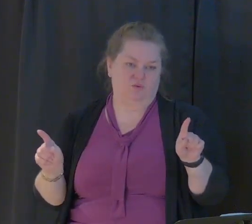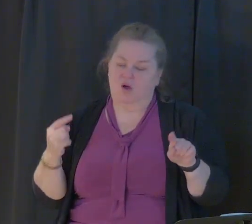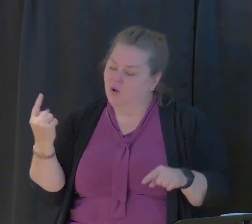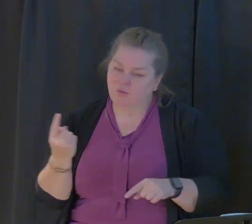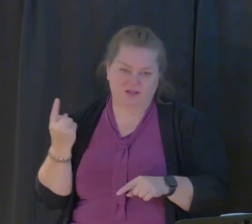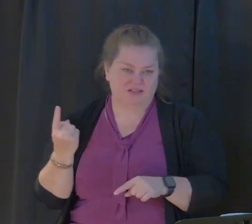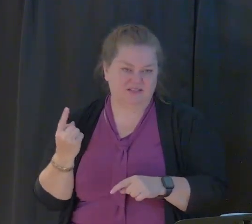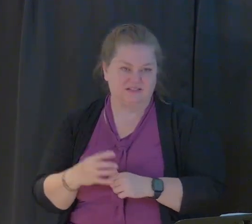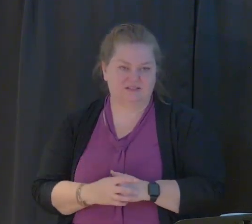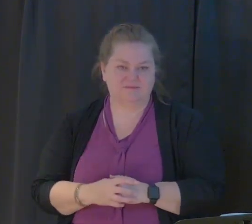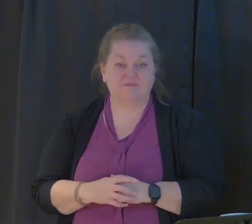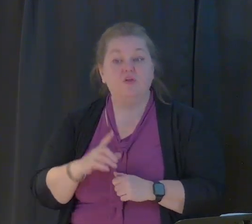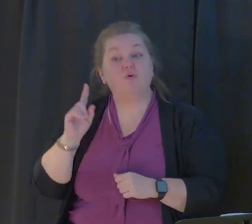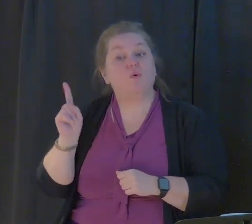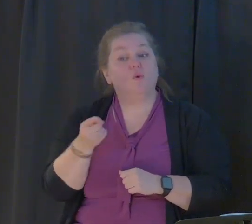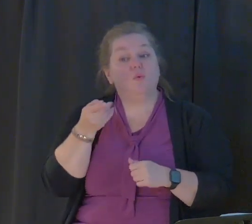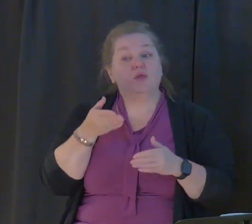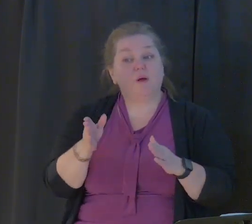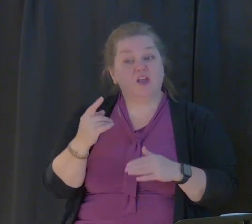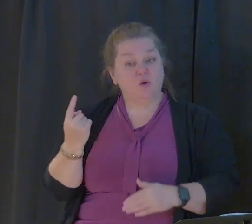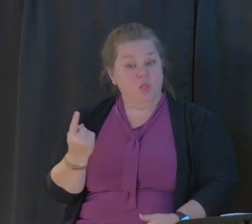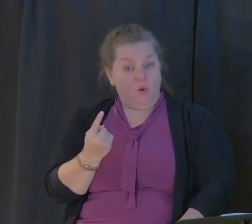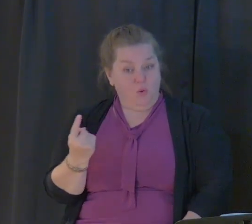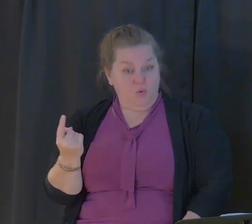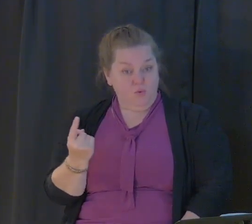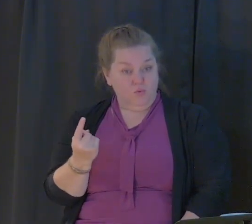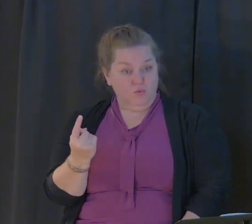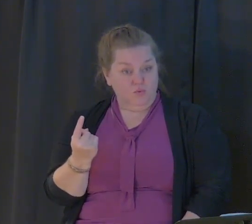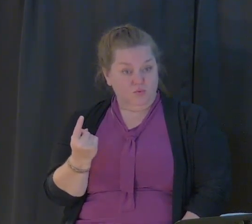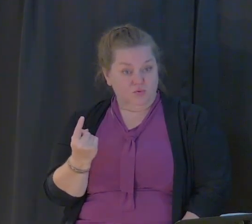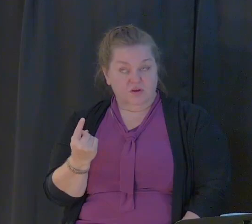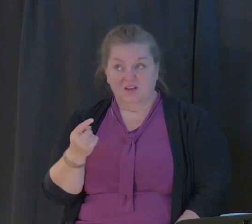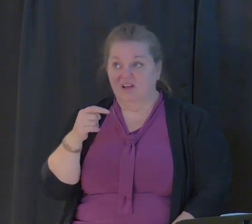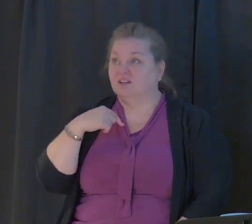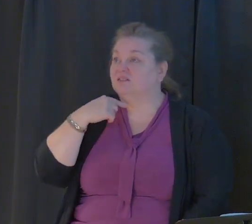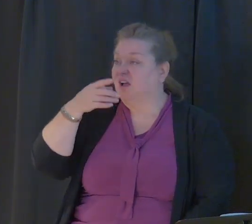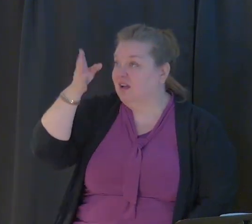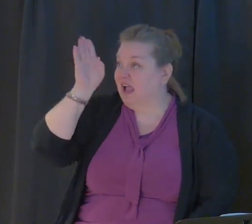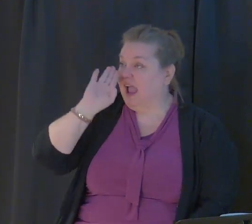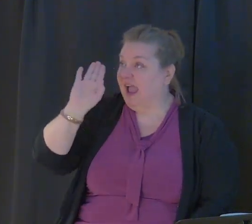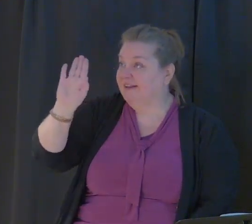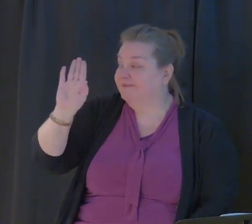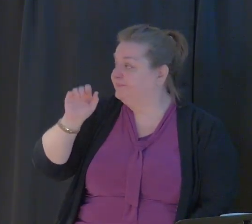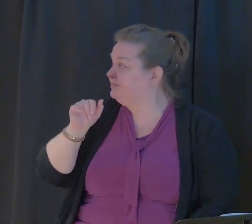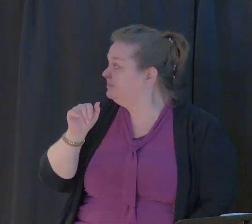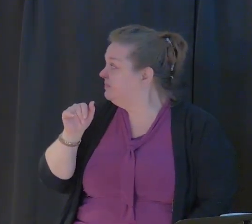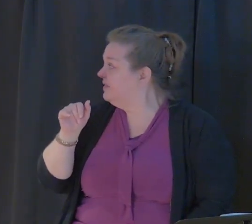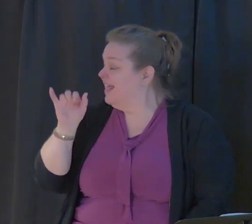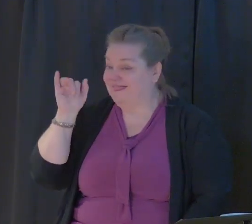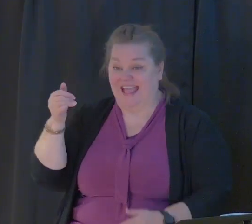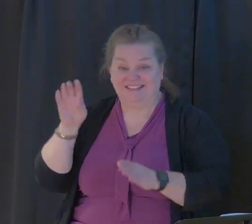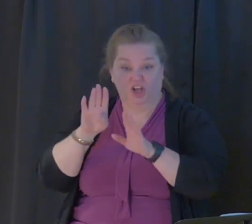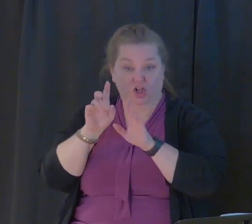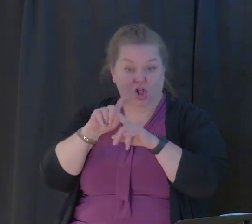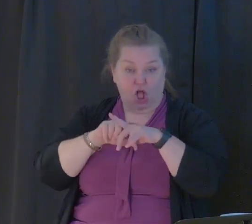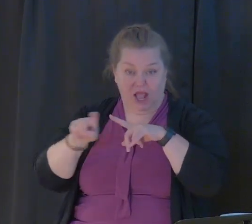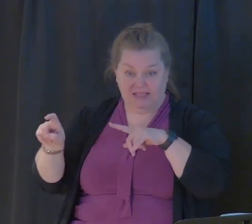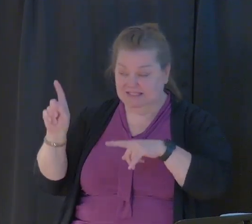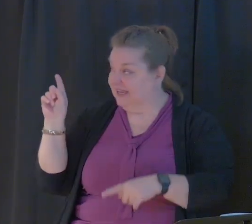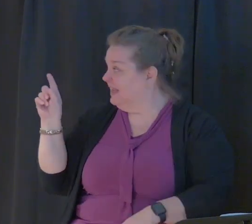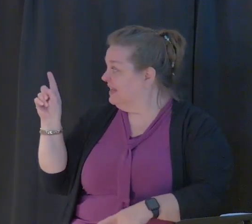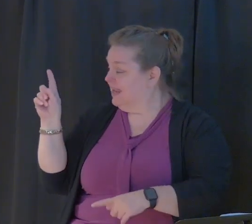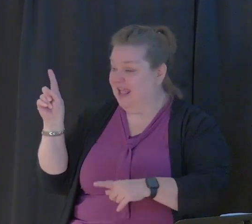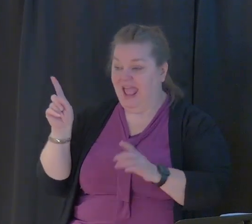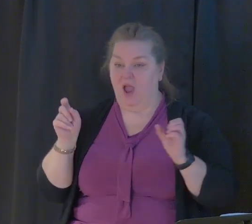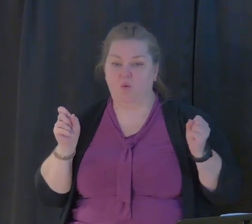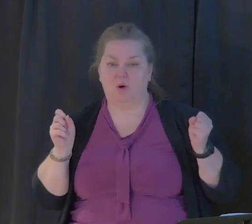The only way that you can be alone in this world if you say, God, here's a closet. I'm going to